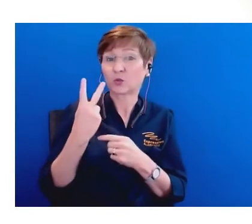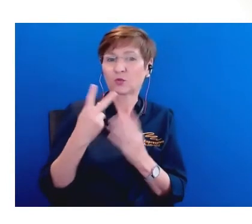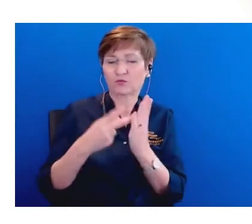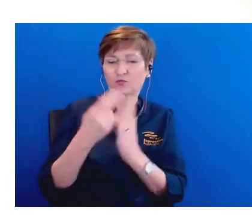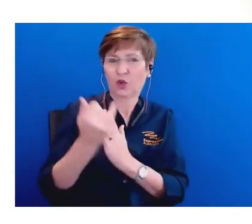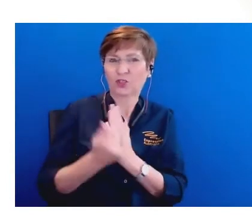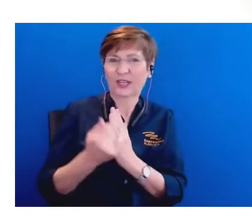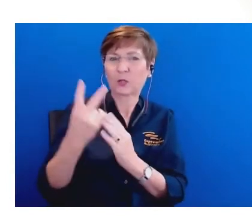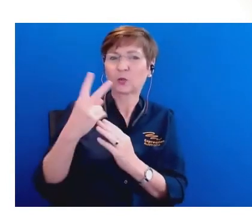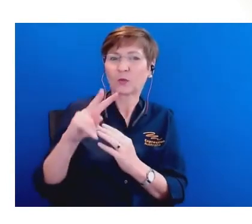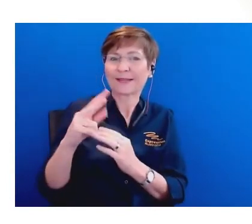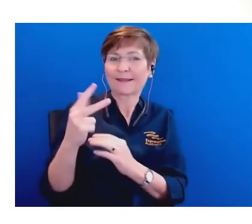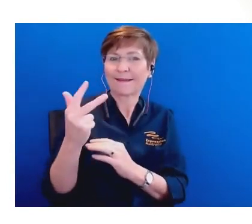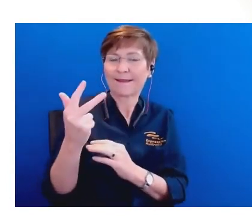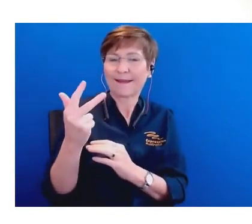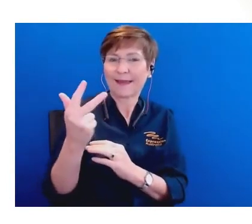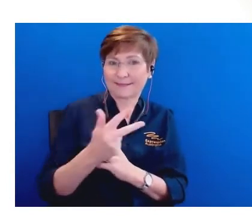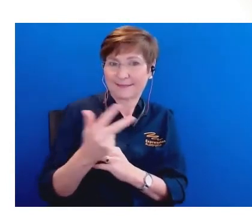and 2019.